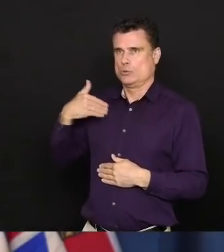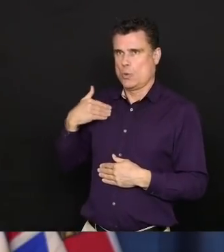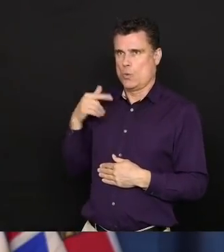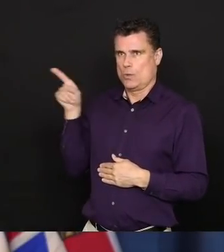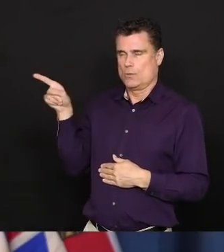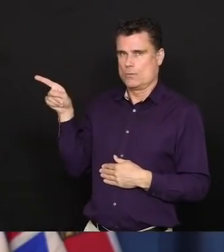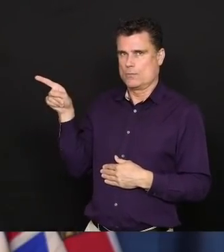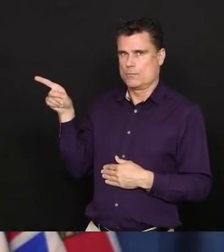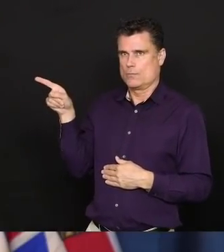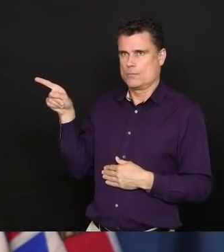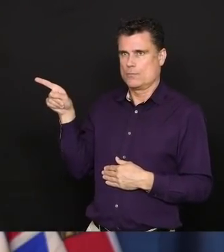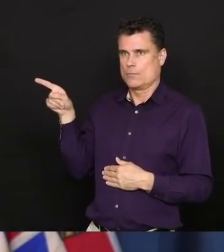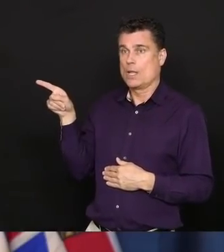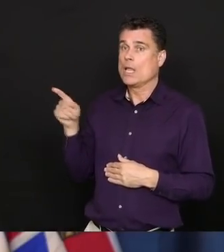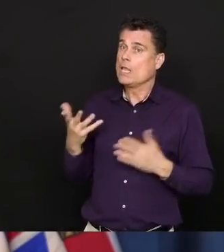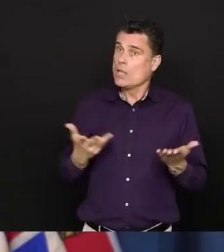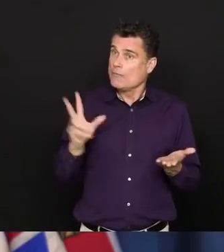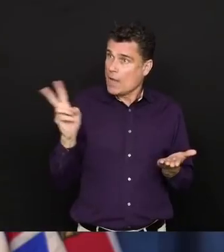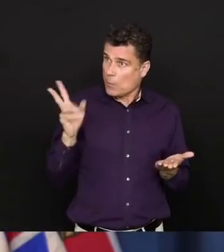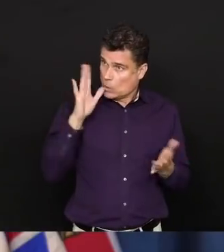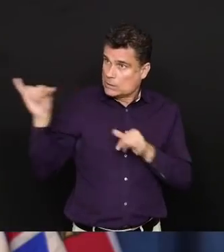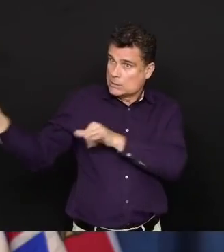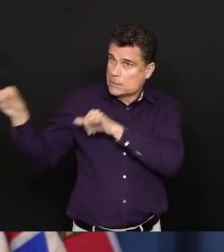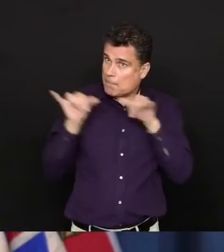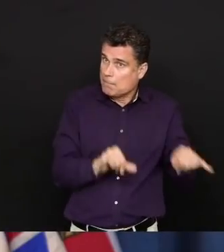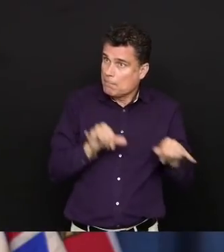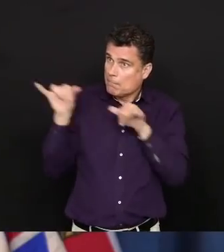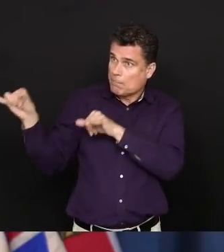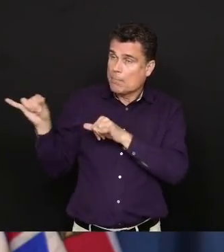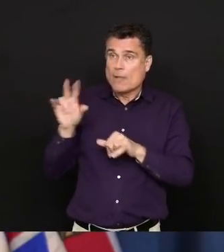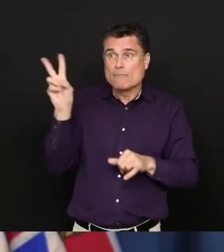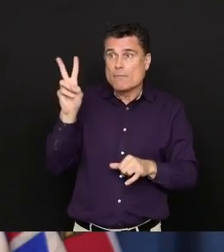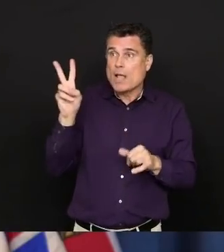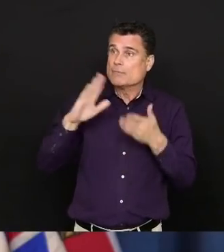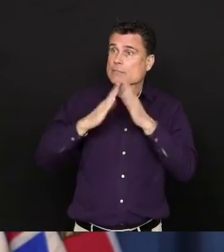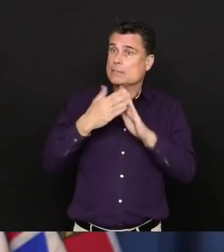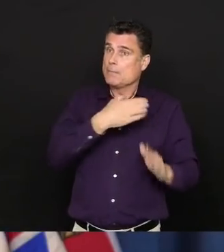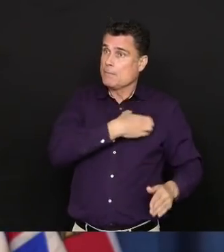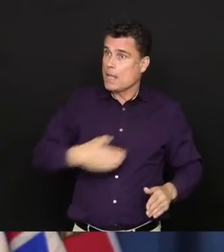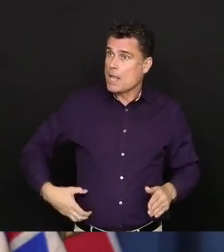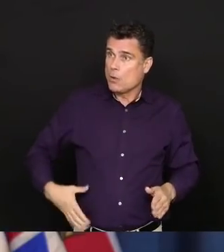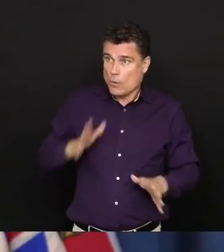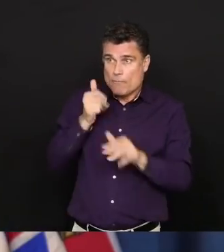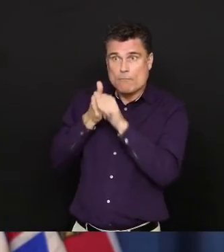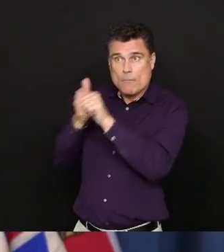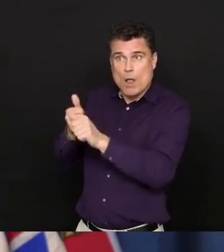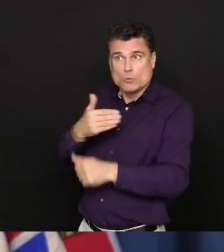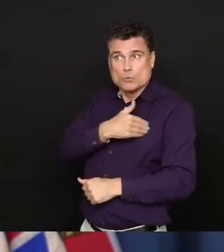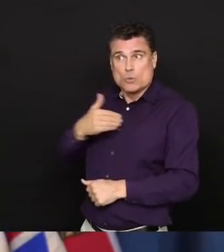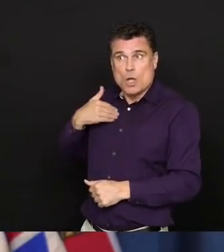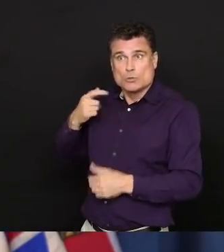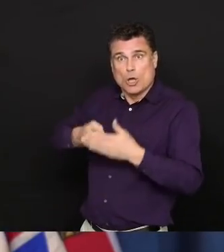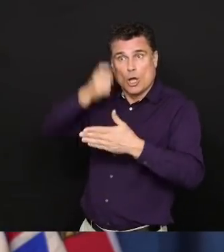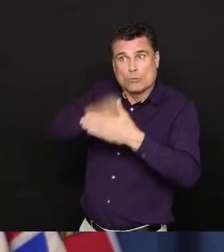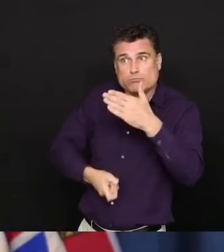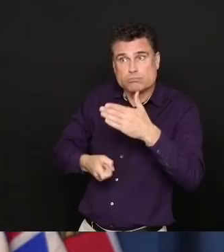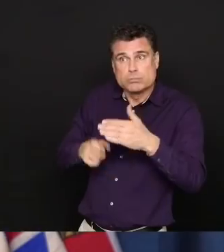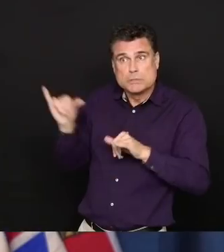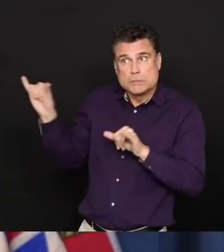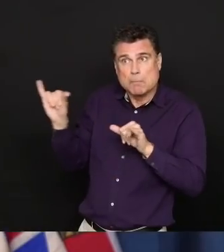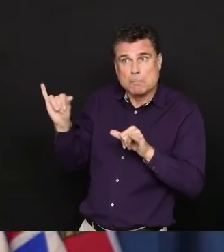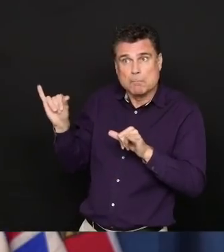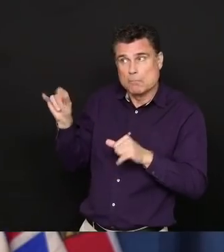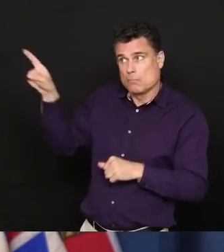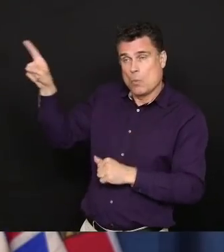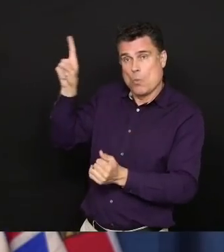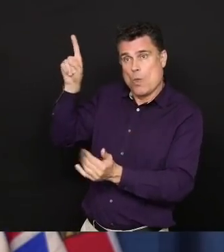need to do more. So just wondering what you think about the rule that is put in place in Toronto, which is so black and white, and what we